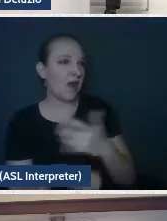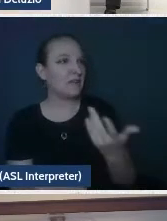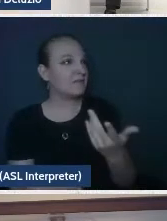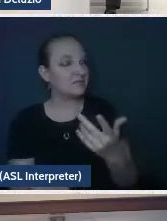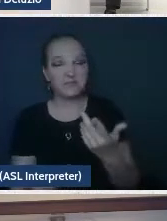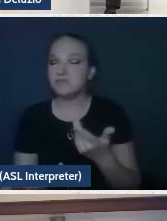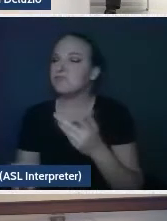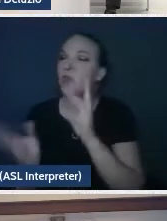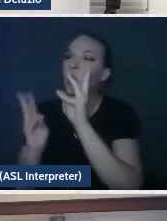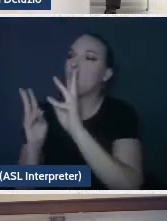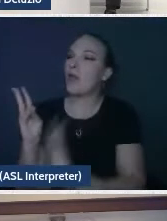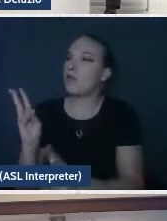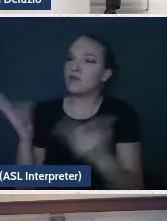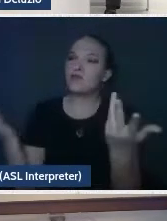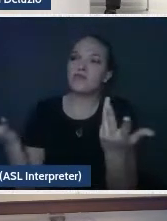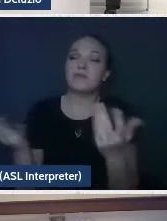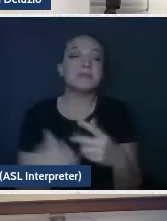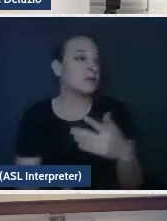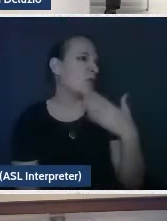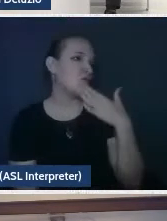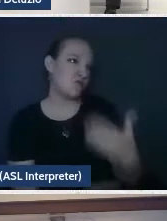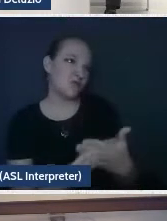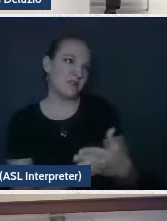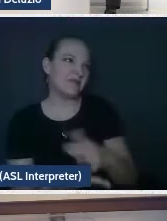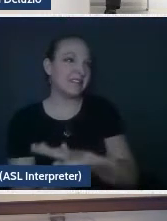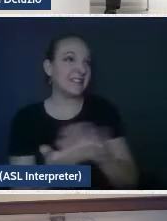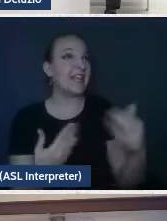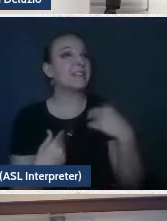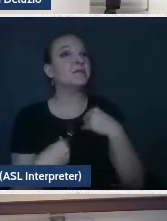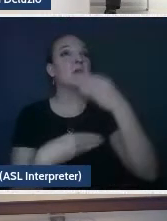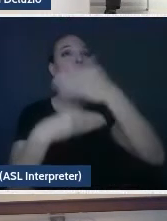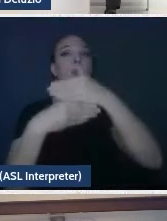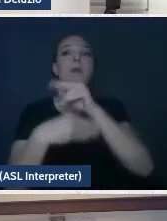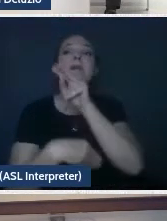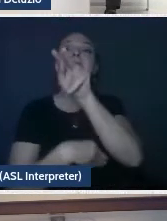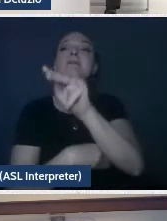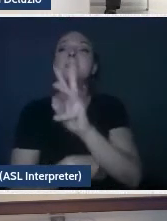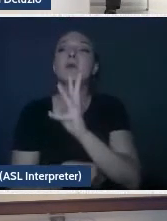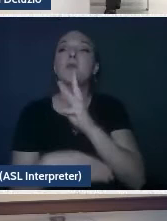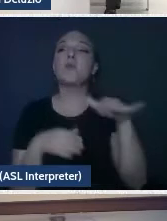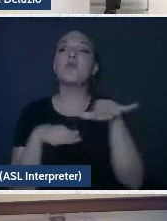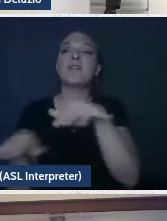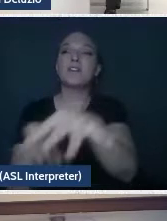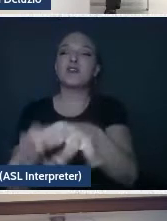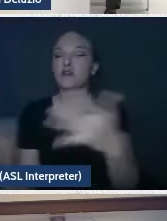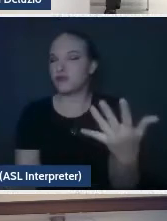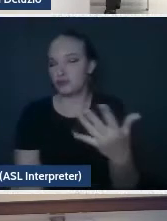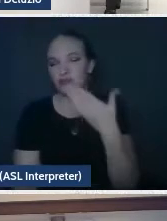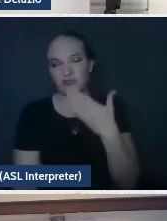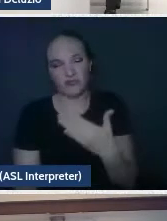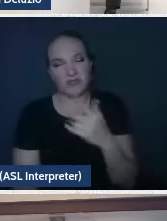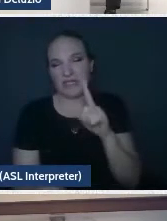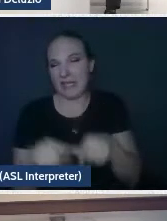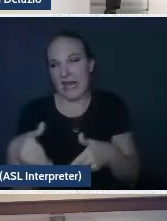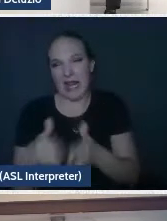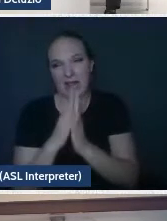weather. Beautiful. Have a nice view of the river from here. Nice. Couldn't ask for anything more.